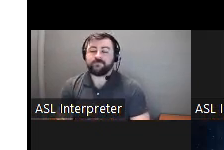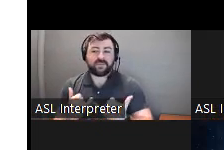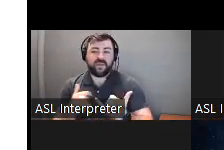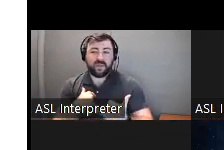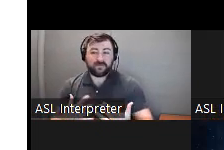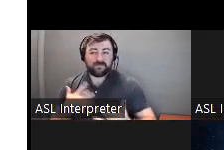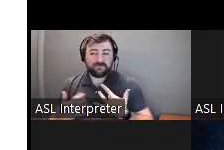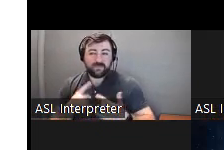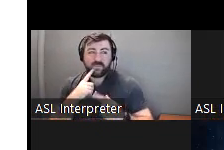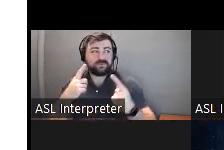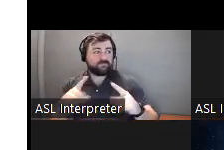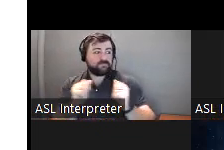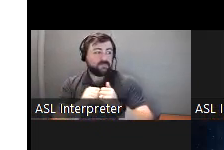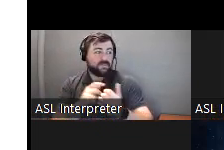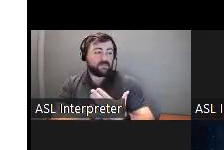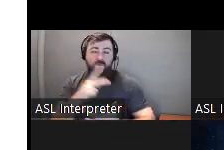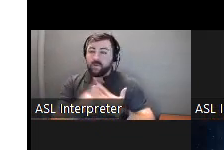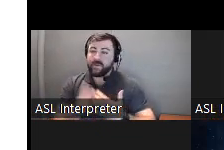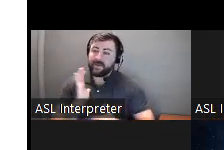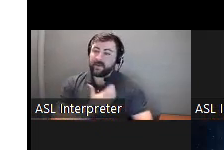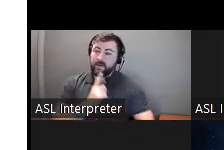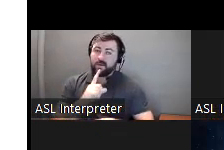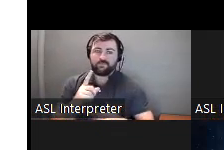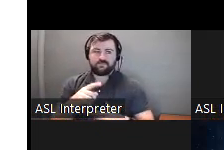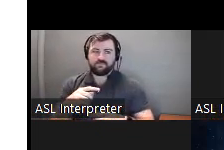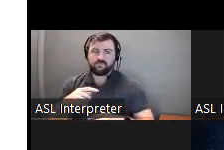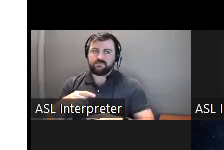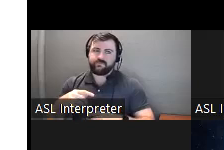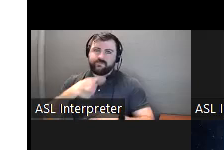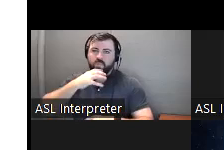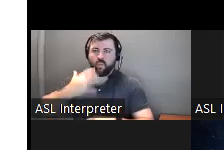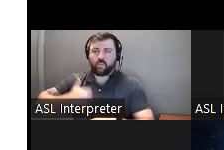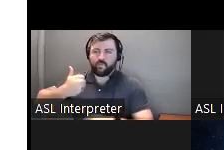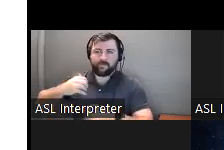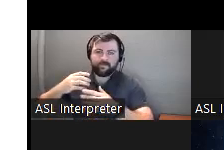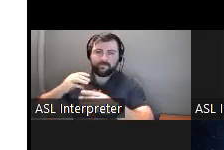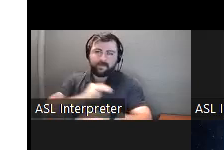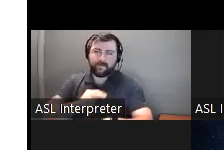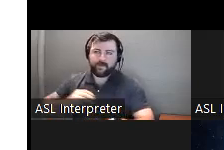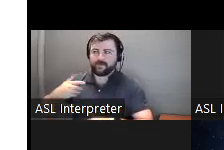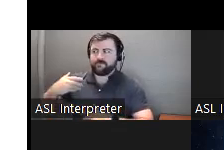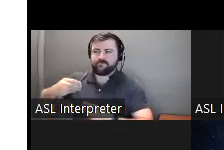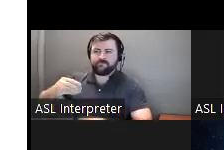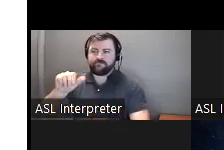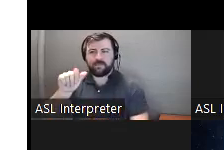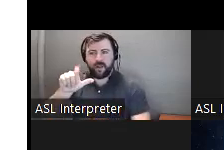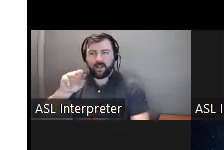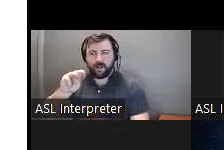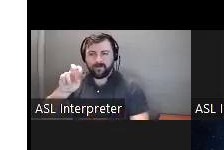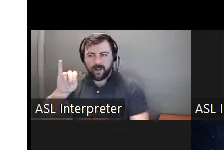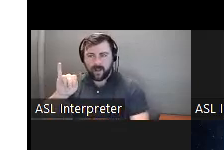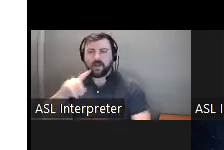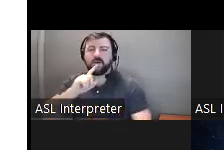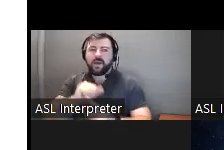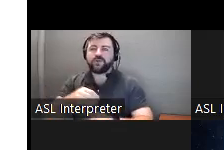the success of the program and with our alumni members, we received a grant to help to actually pay our